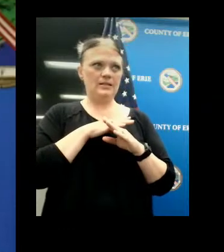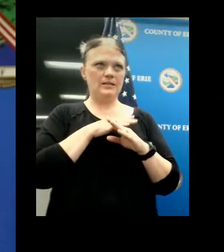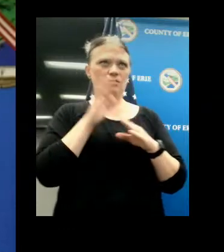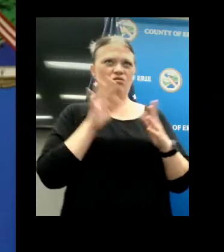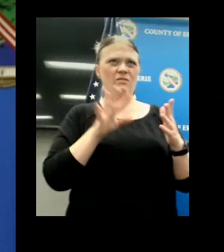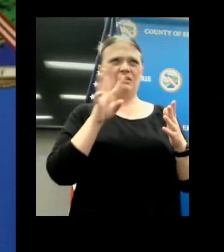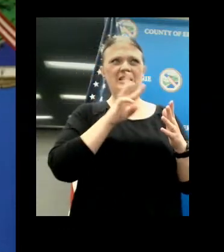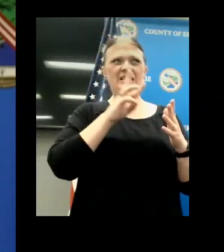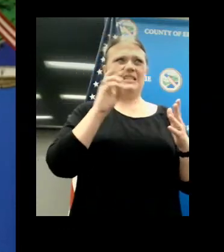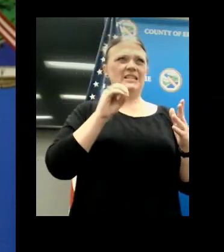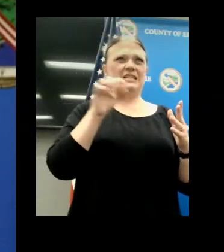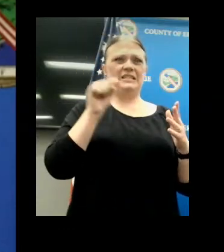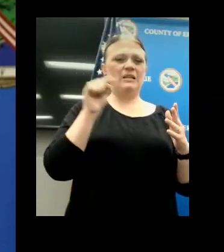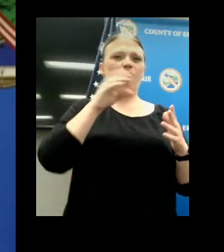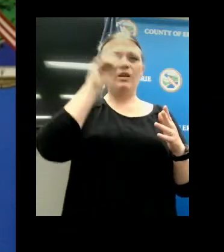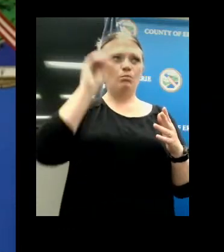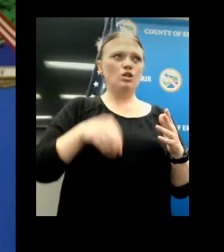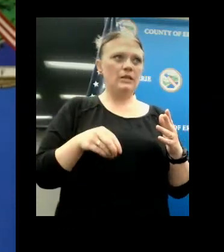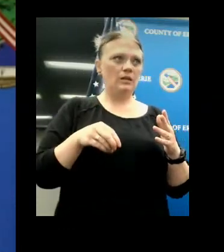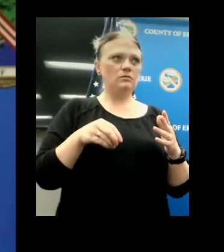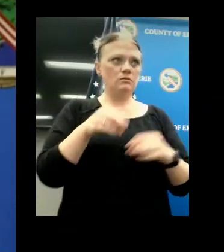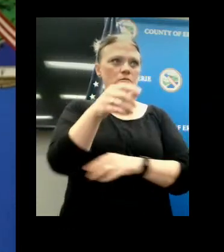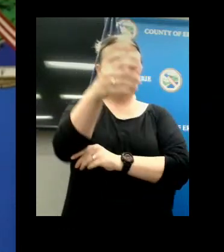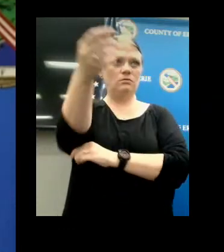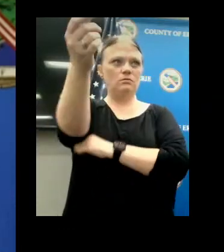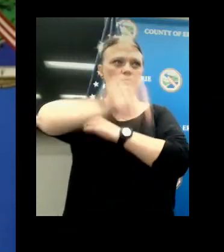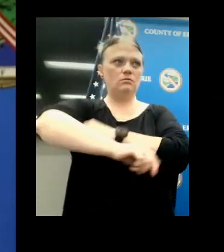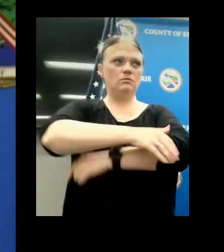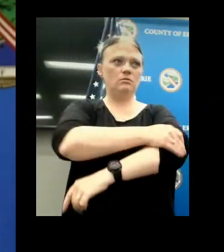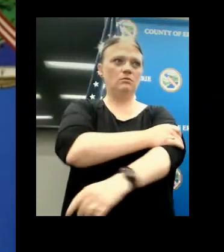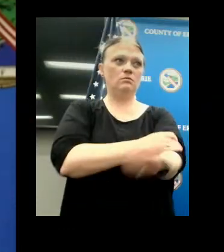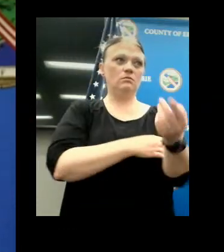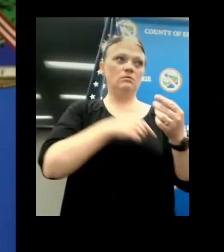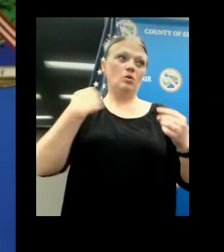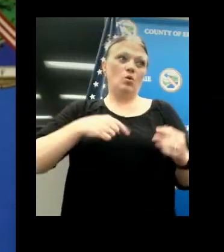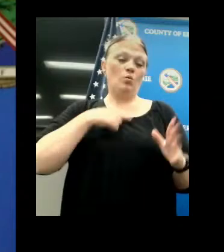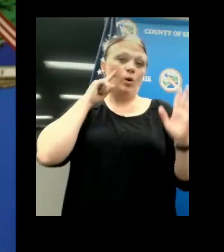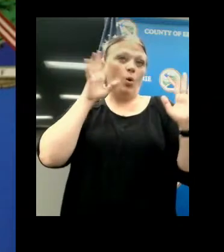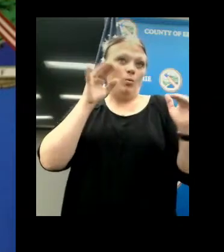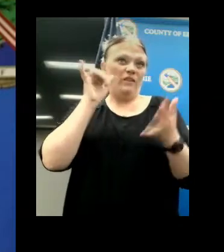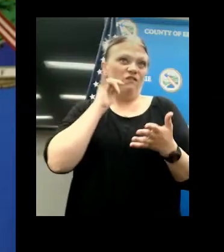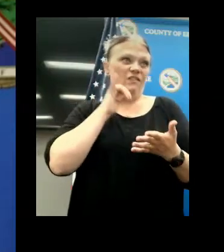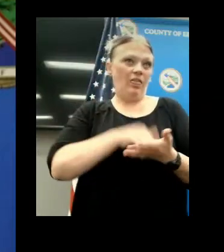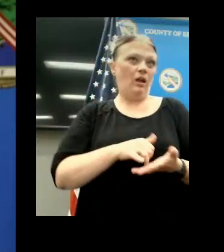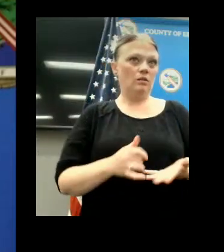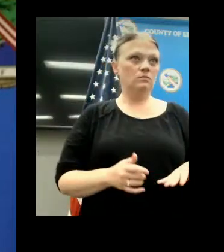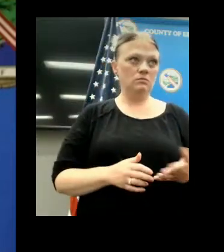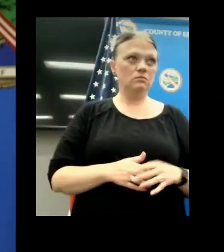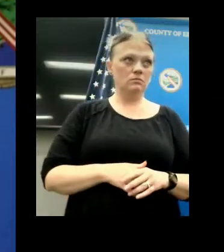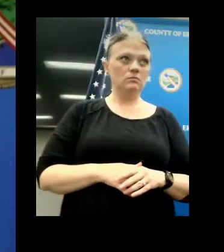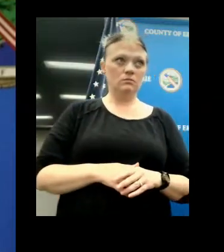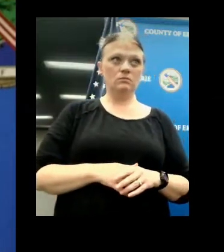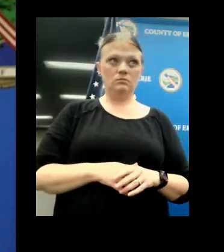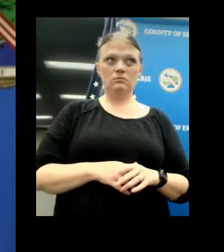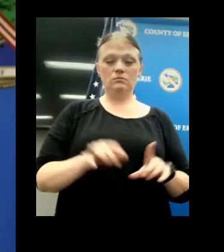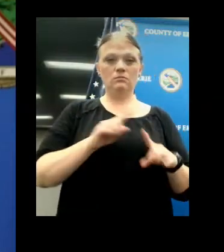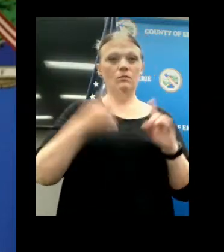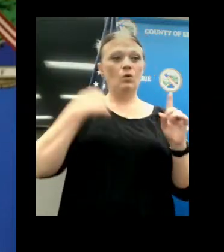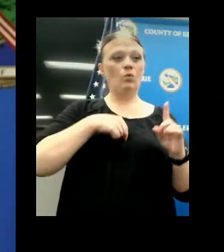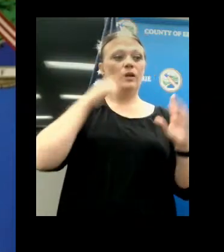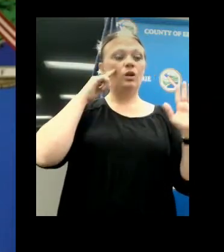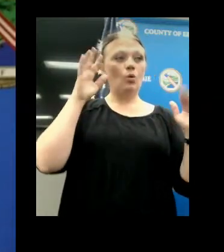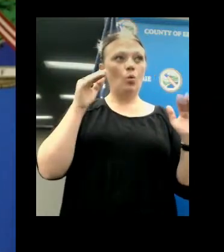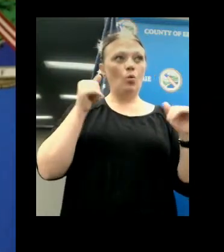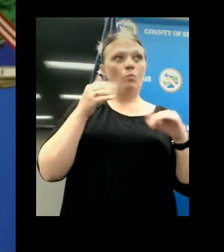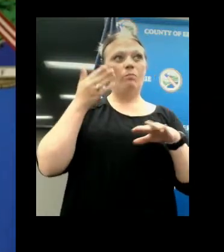about 60 some odd %. And so that's what we're hoping for. But we hope